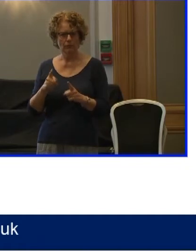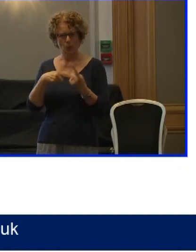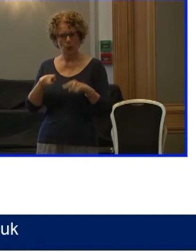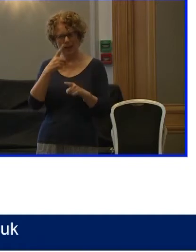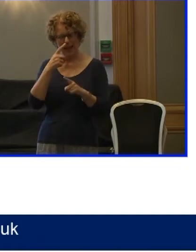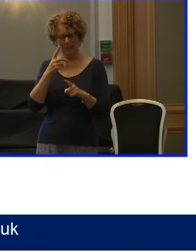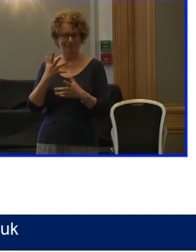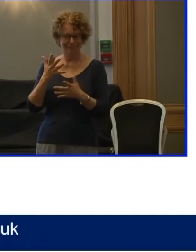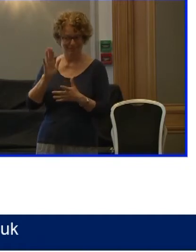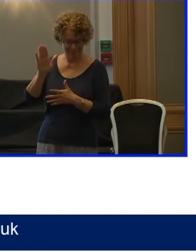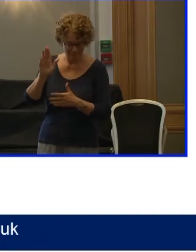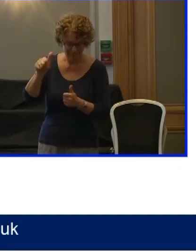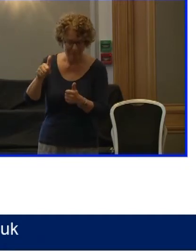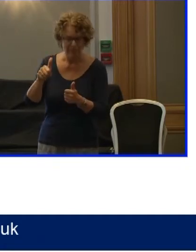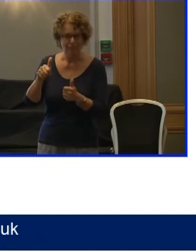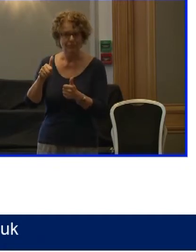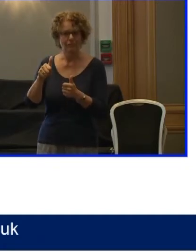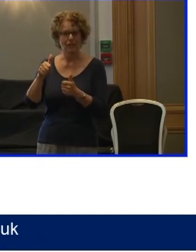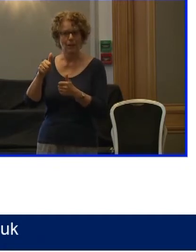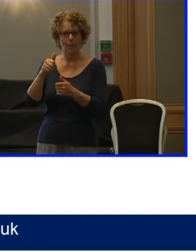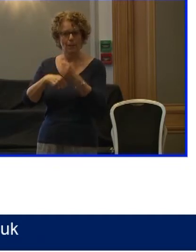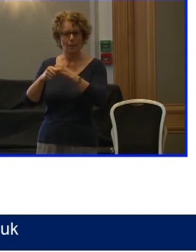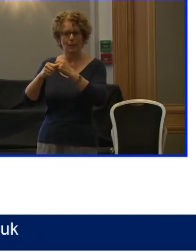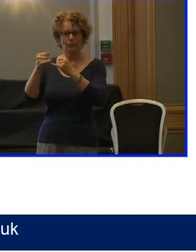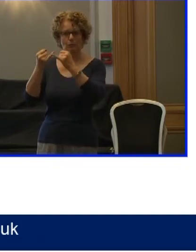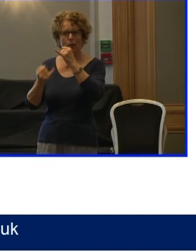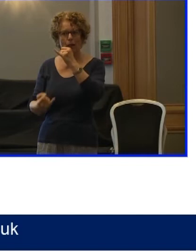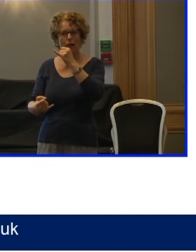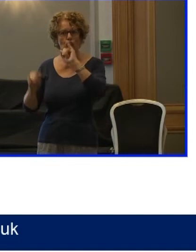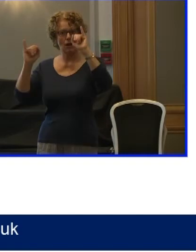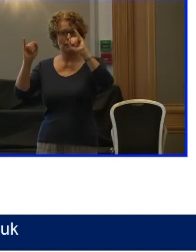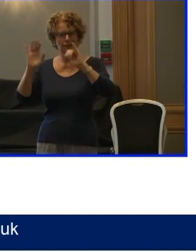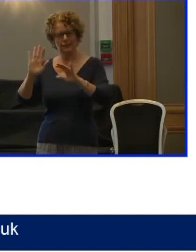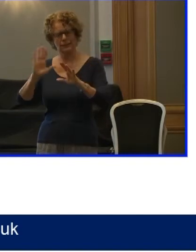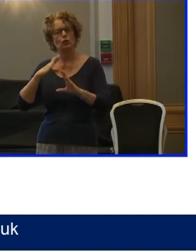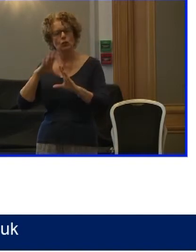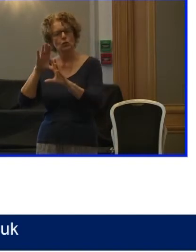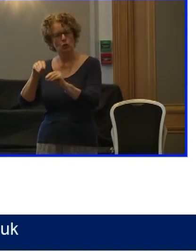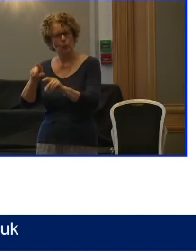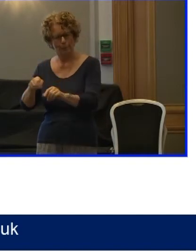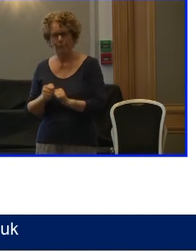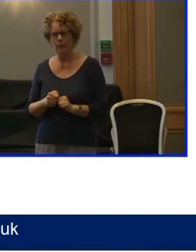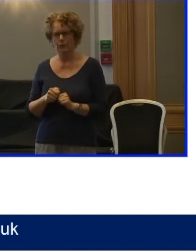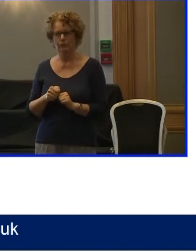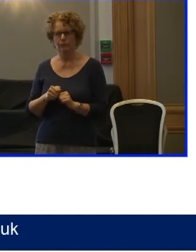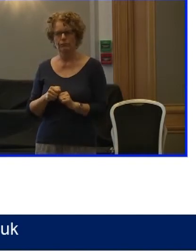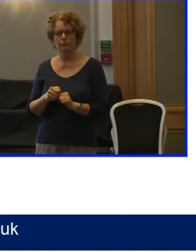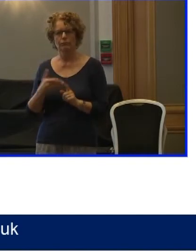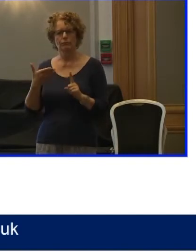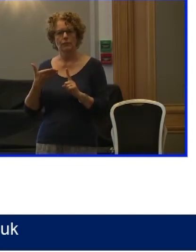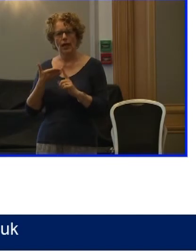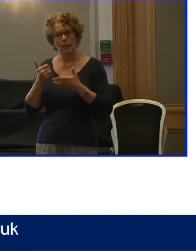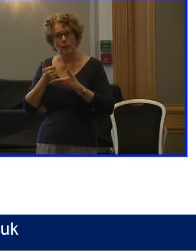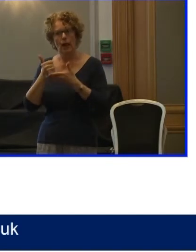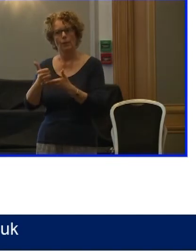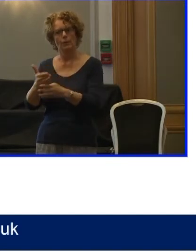we can step in to stop that crisis point ever happening. And that's really what we're aiming to do.